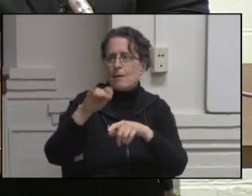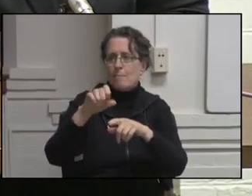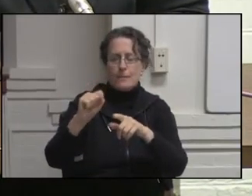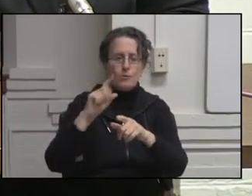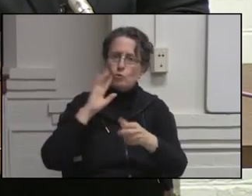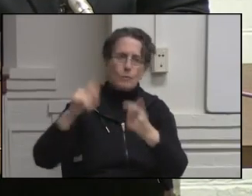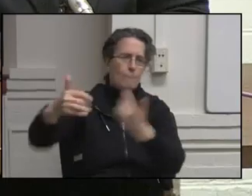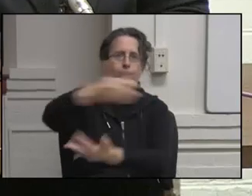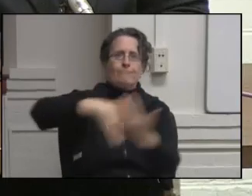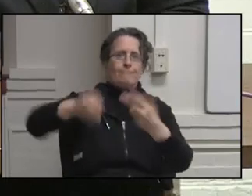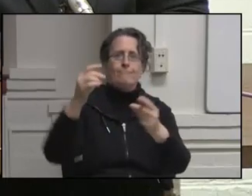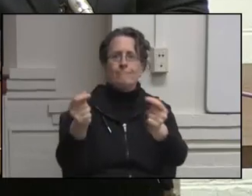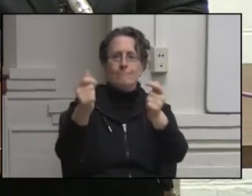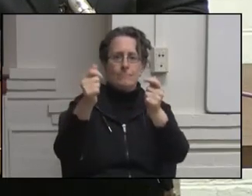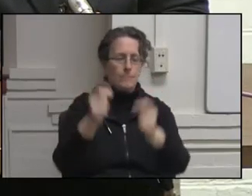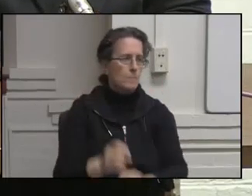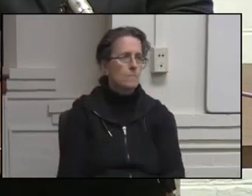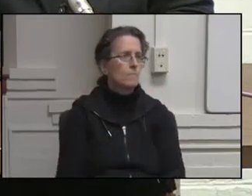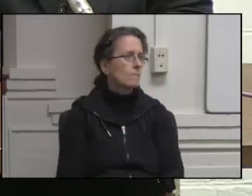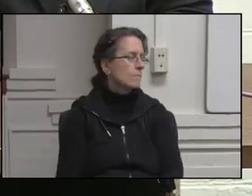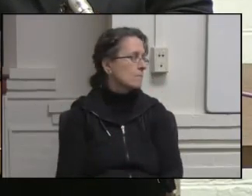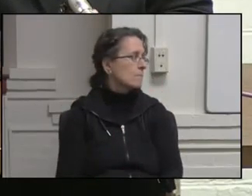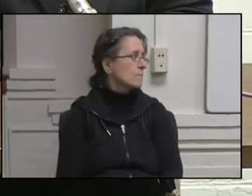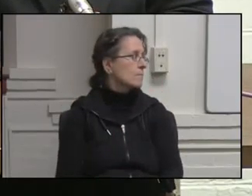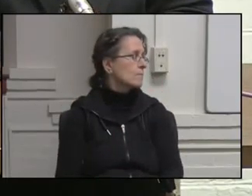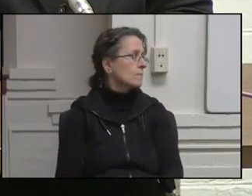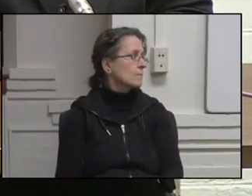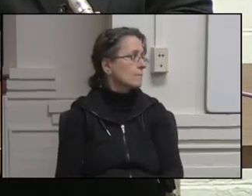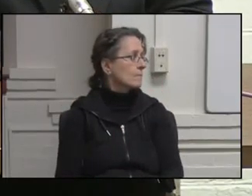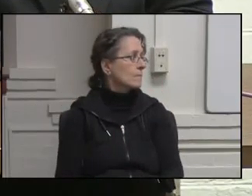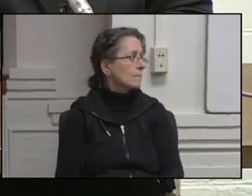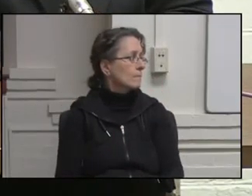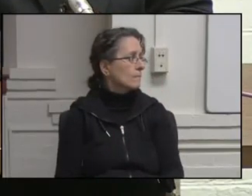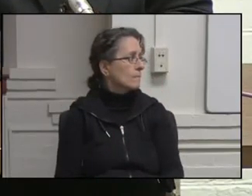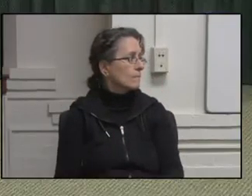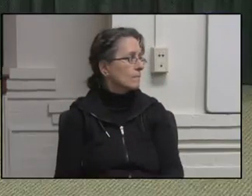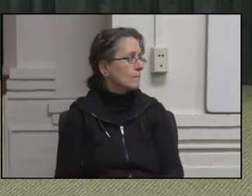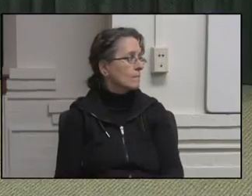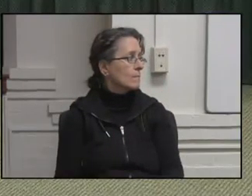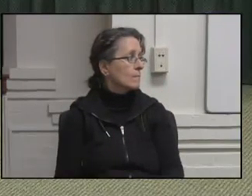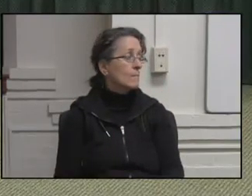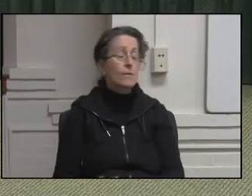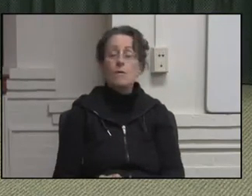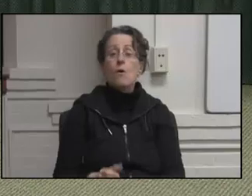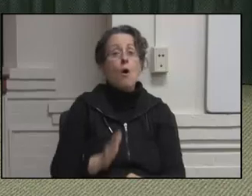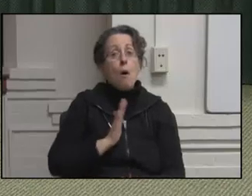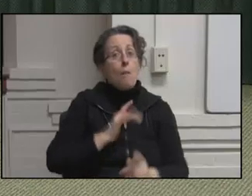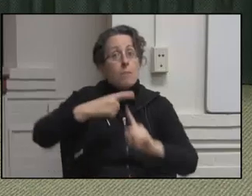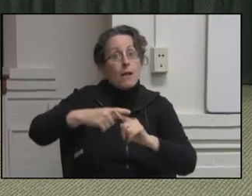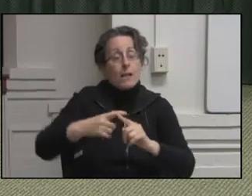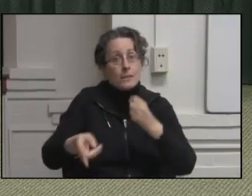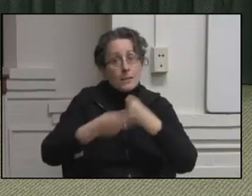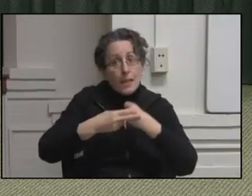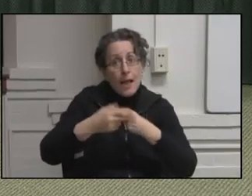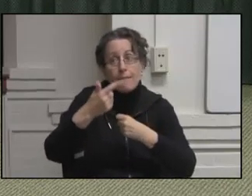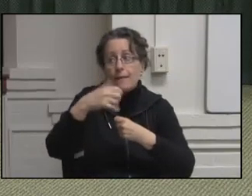and all of that. I'd just like to mention how sustainable having those buses is. Well.